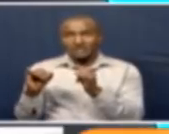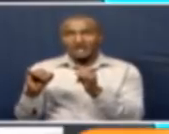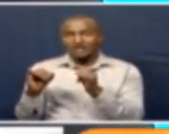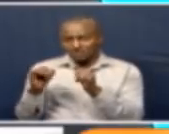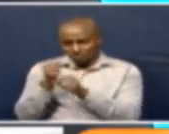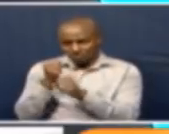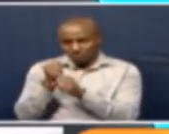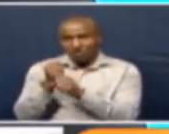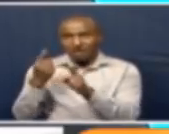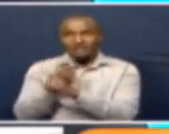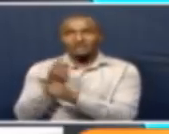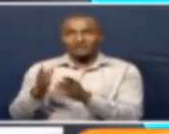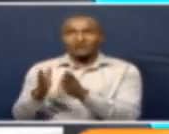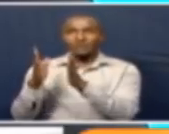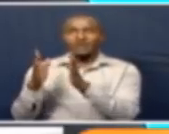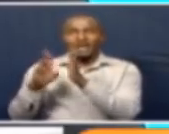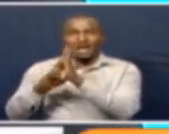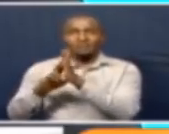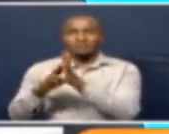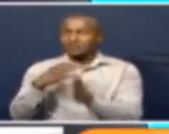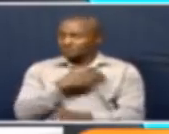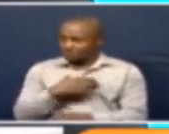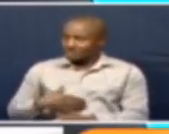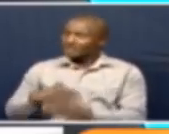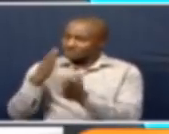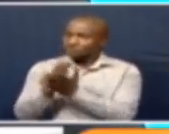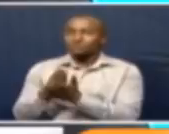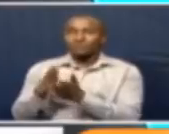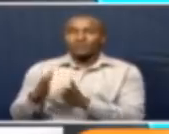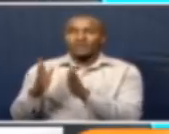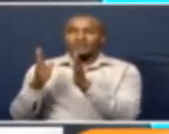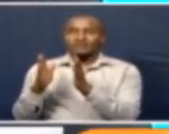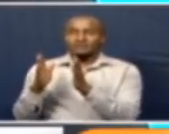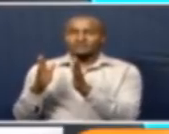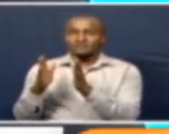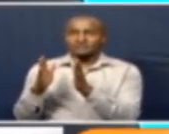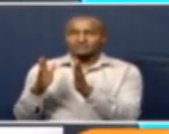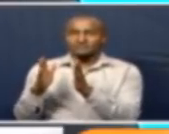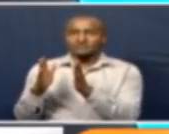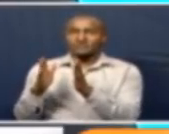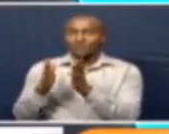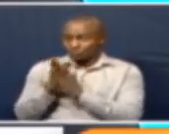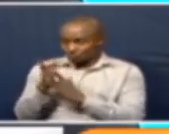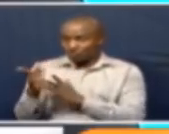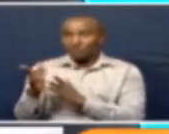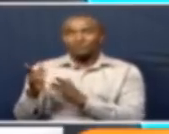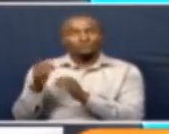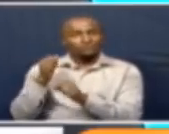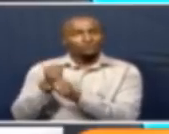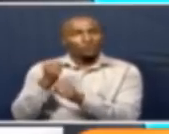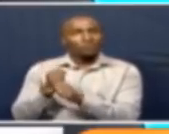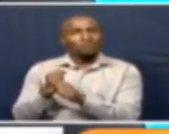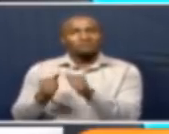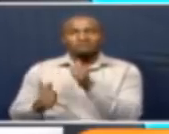different and just represent models the way they should be represented, mm-hmm. and through the agency, I have declined jobs who want to